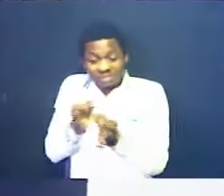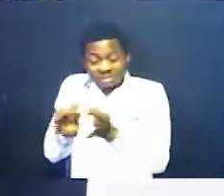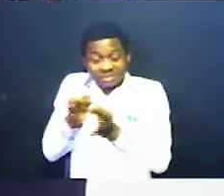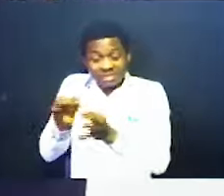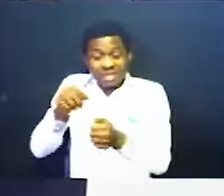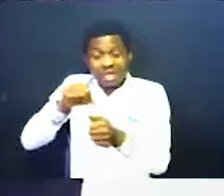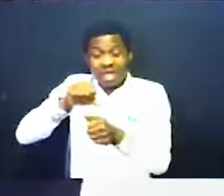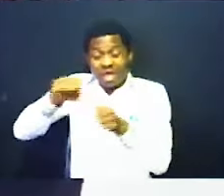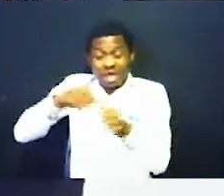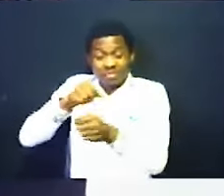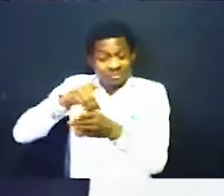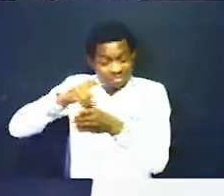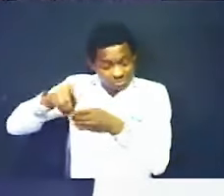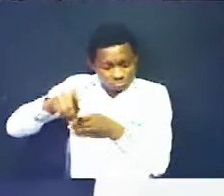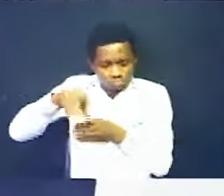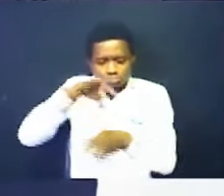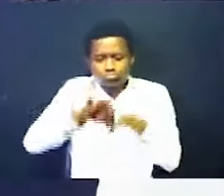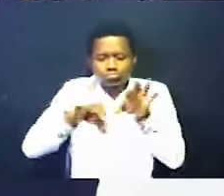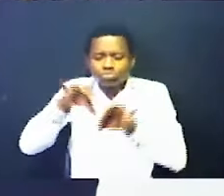So